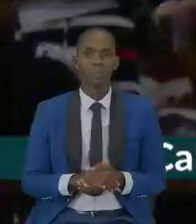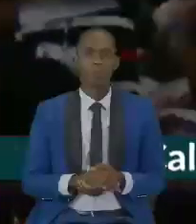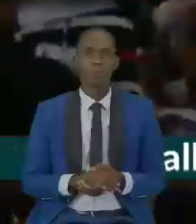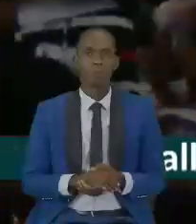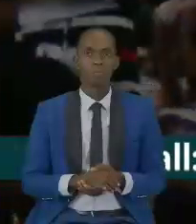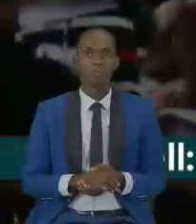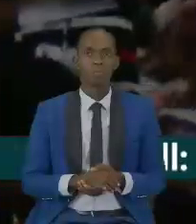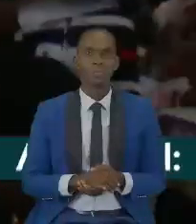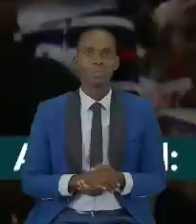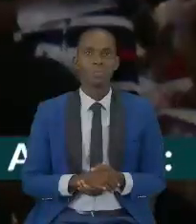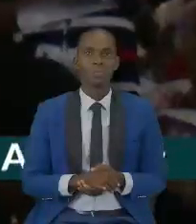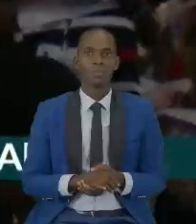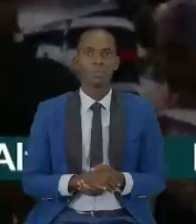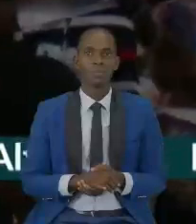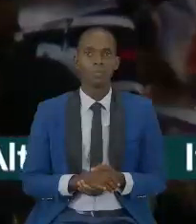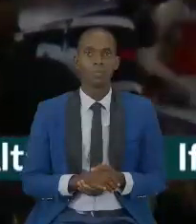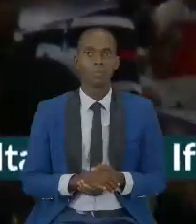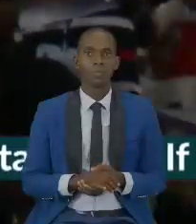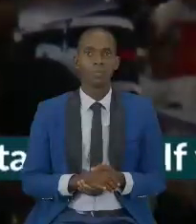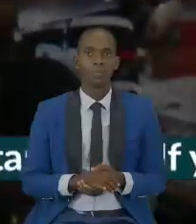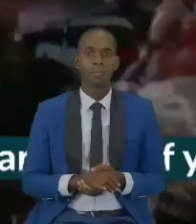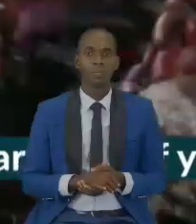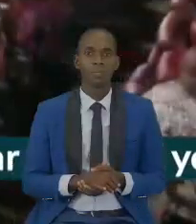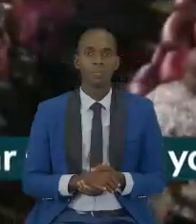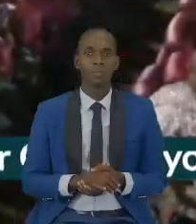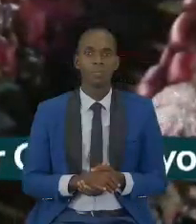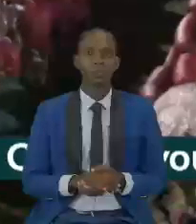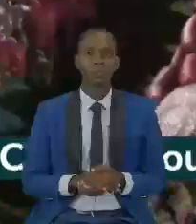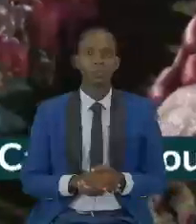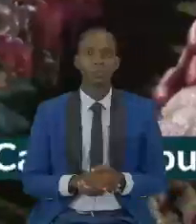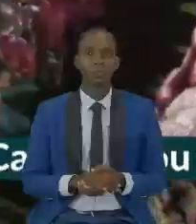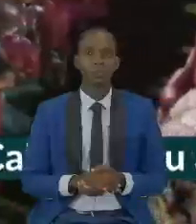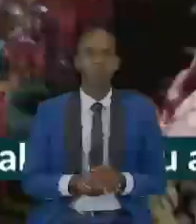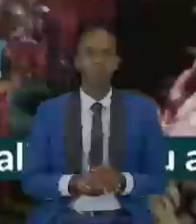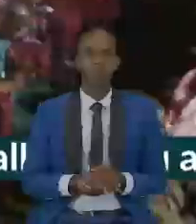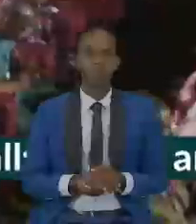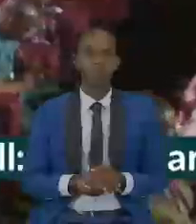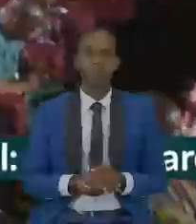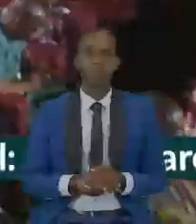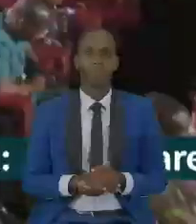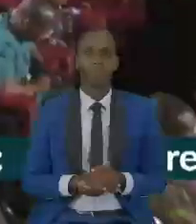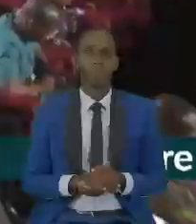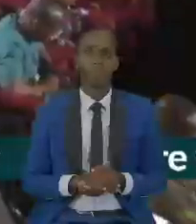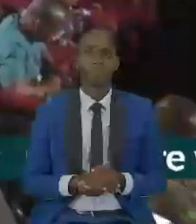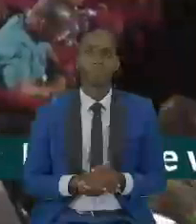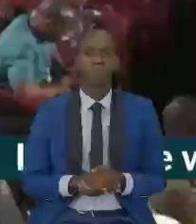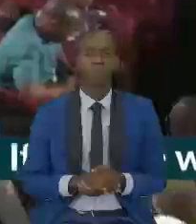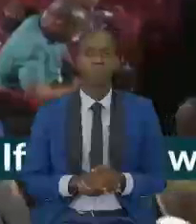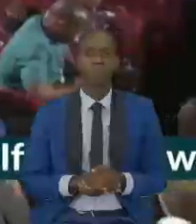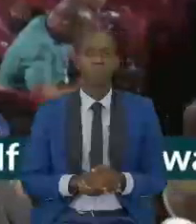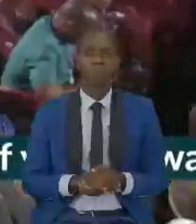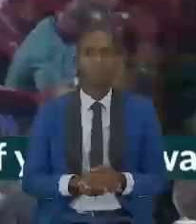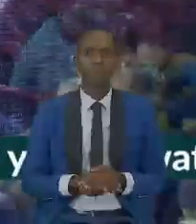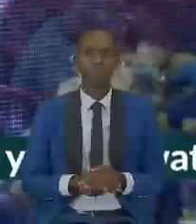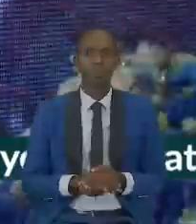there? Right, that's beautiful. Thank you very much. Now, let's go a little bit by my left-hand side